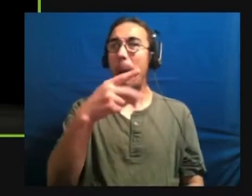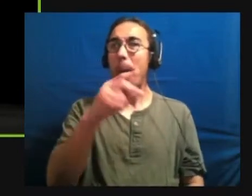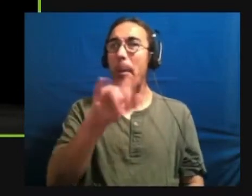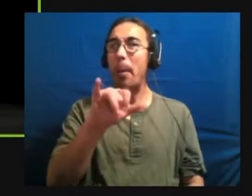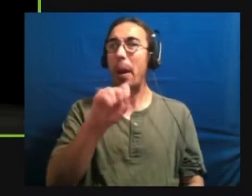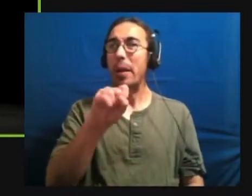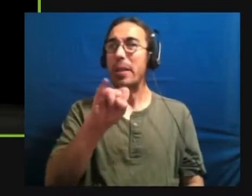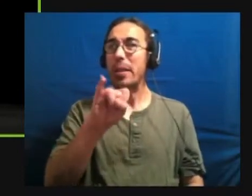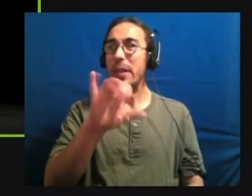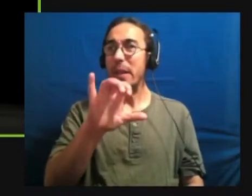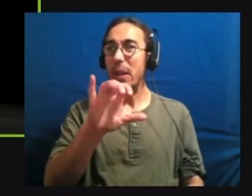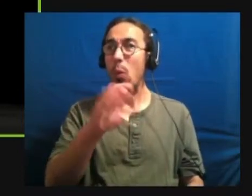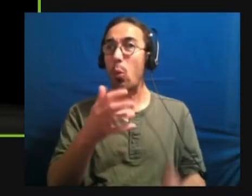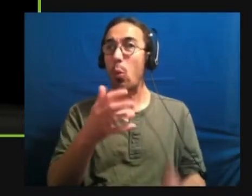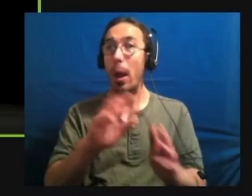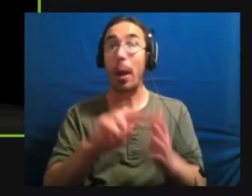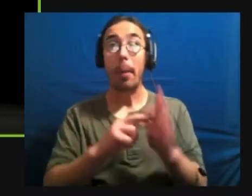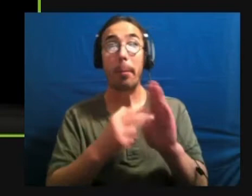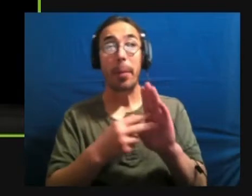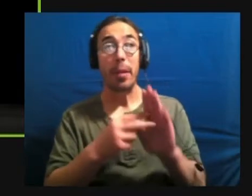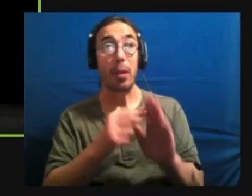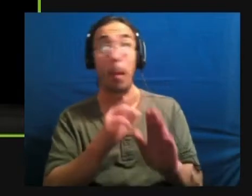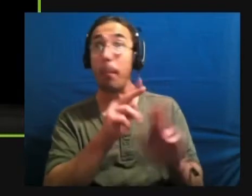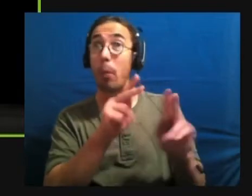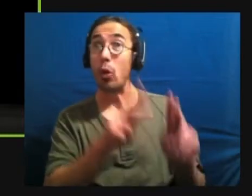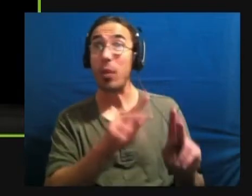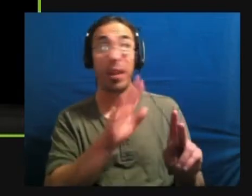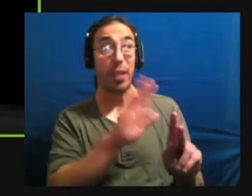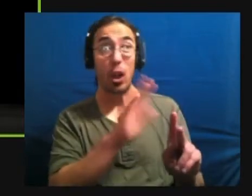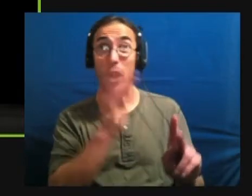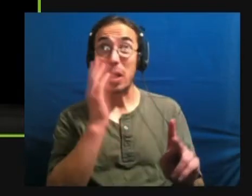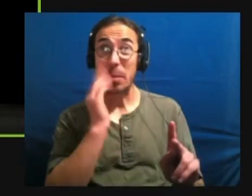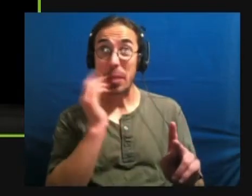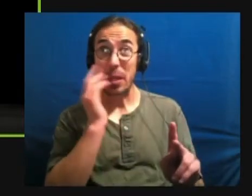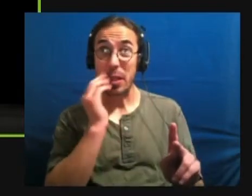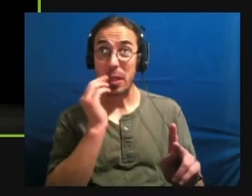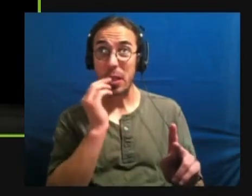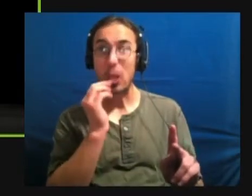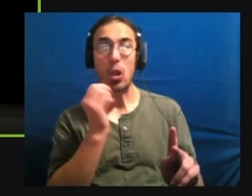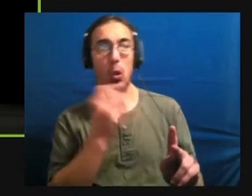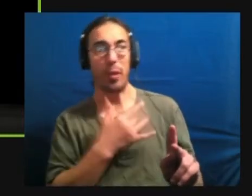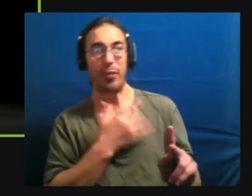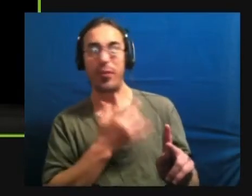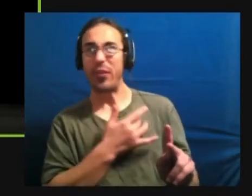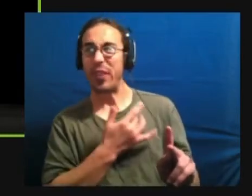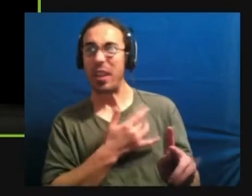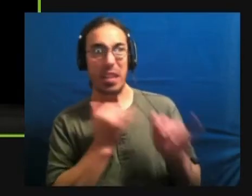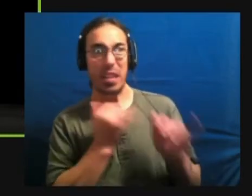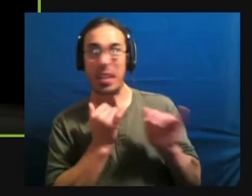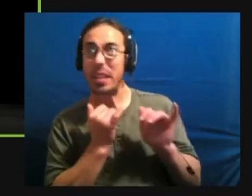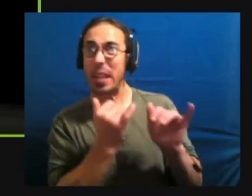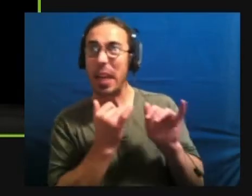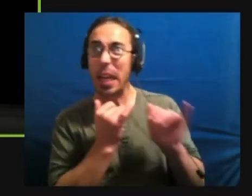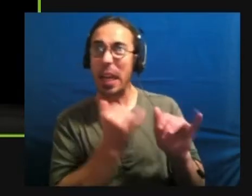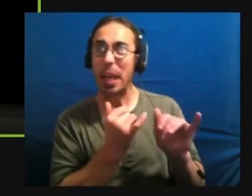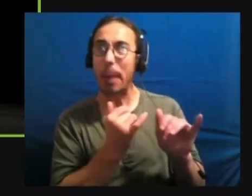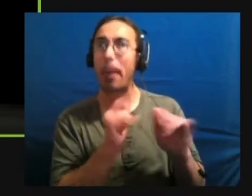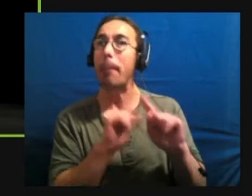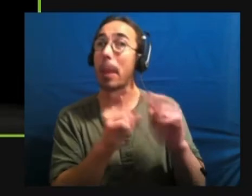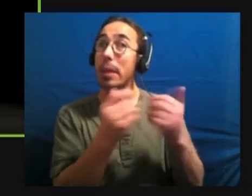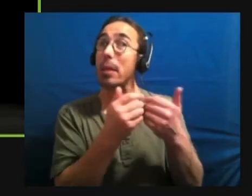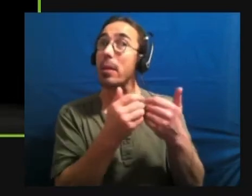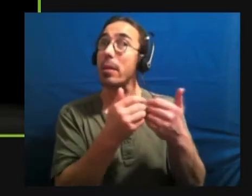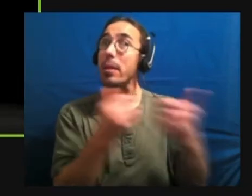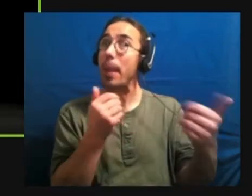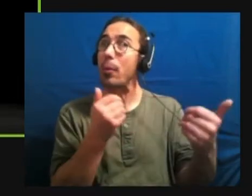feeling another person's experiences vicariously. And that is